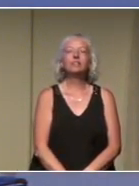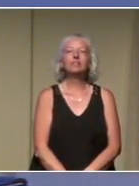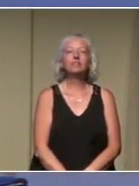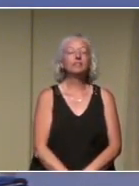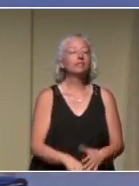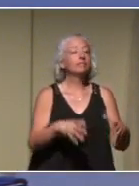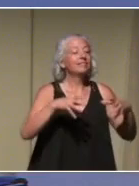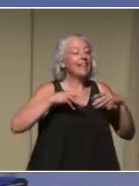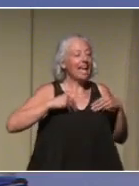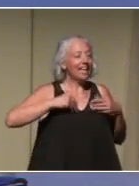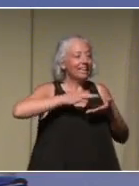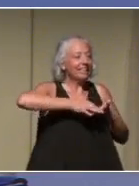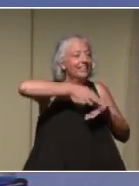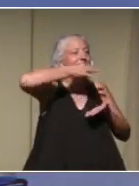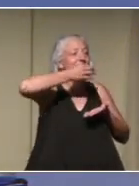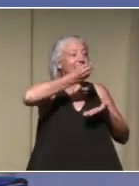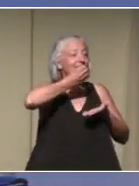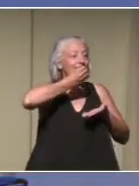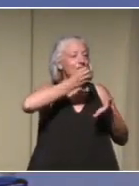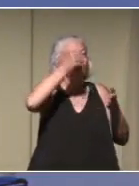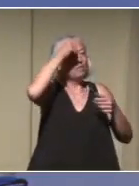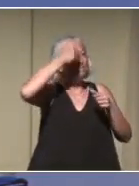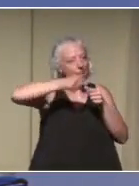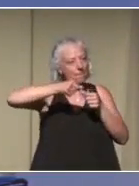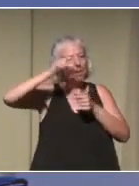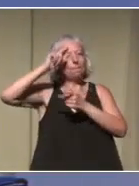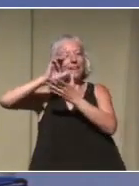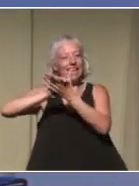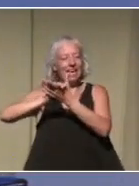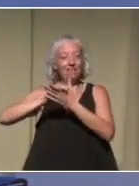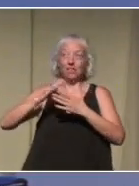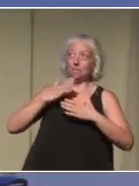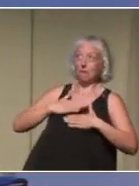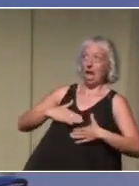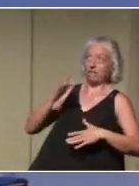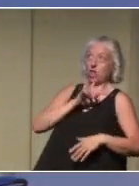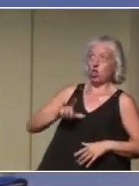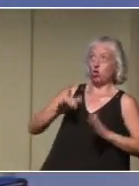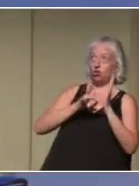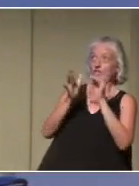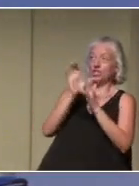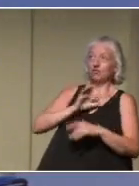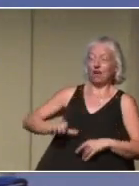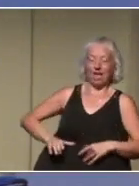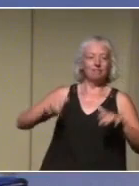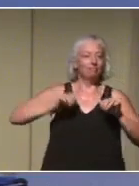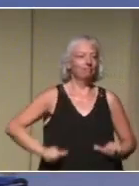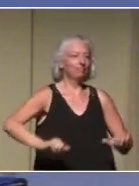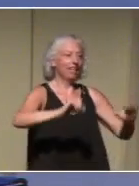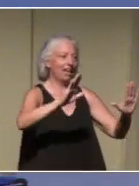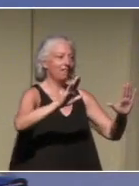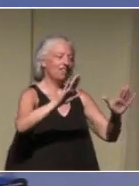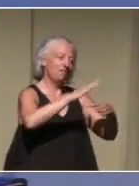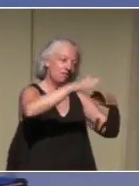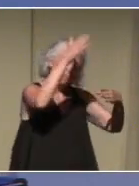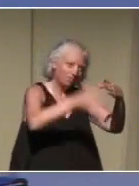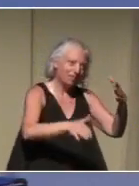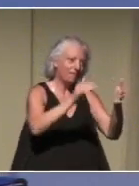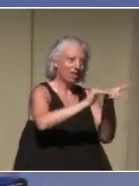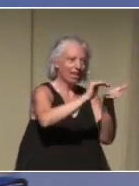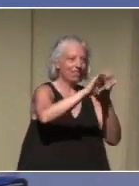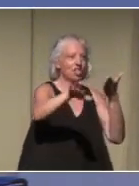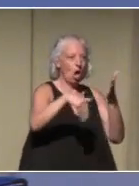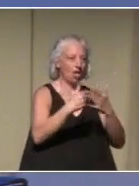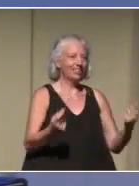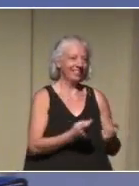take, eat, remember, and believe that the body of our Lord Jesus Christ was given for the complete forgiveness of all of our sins.